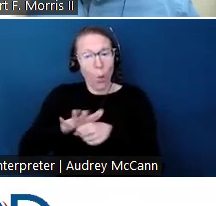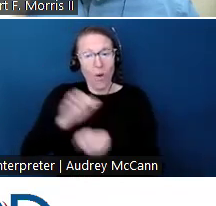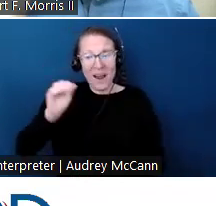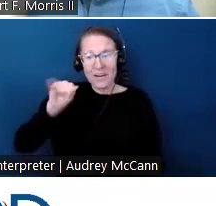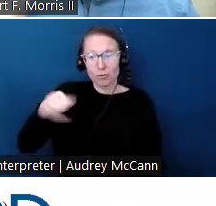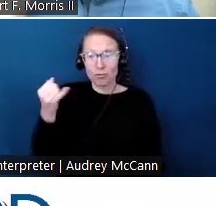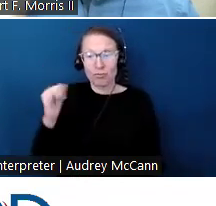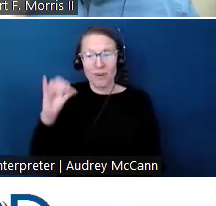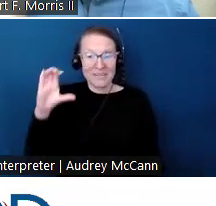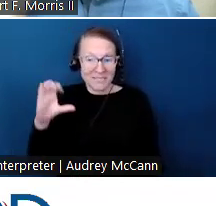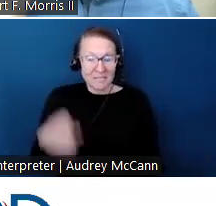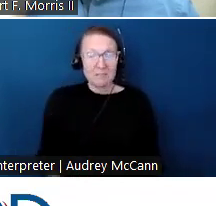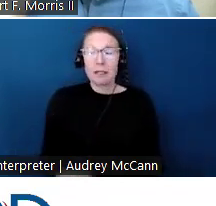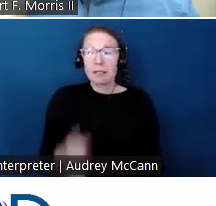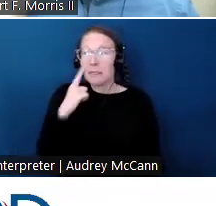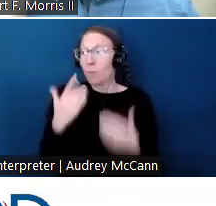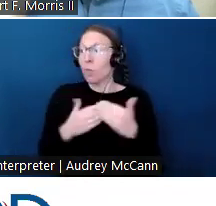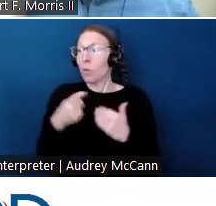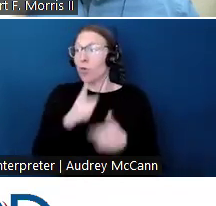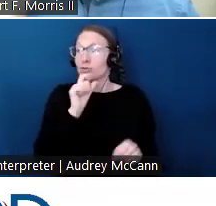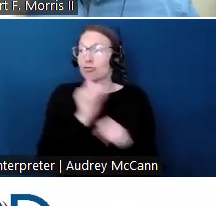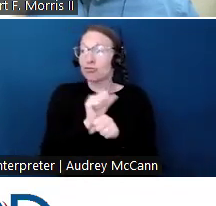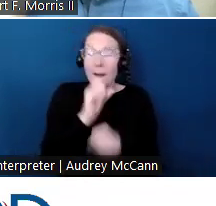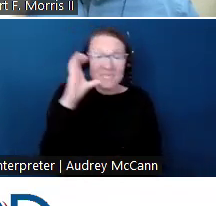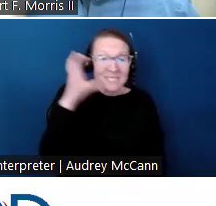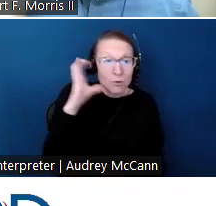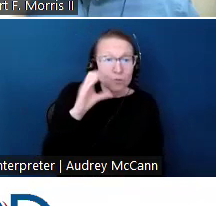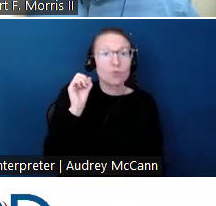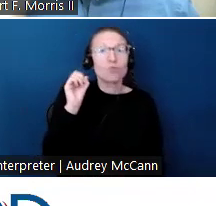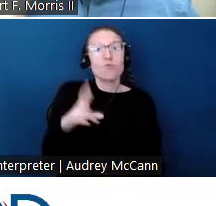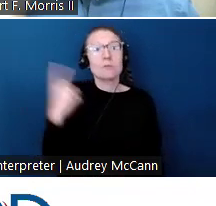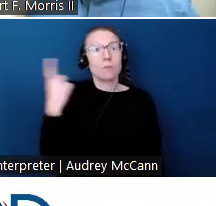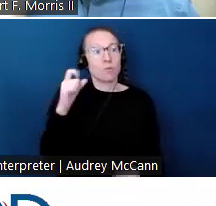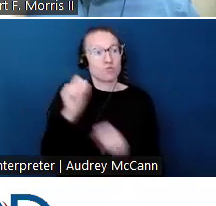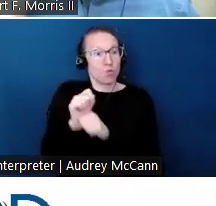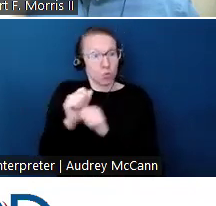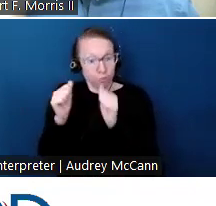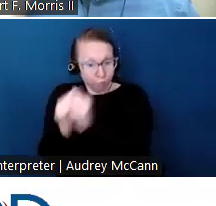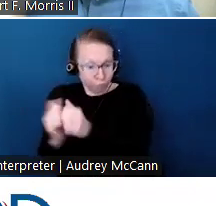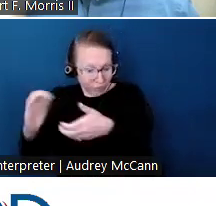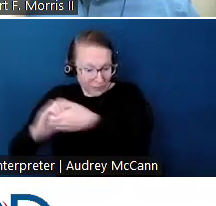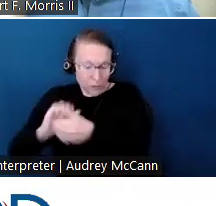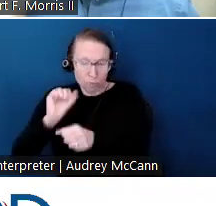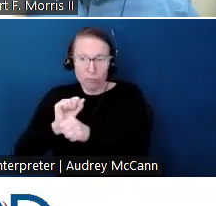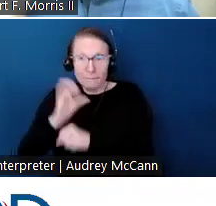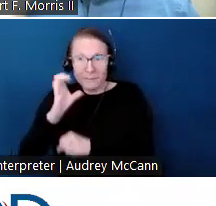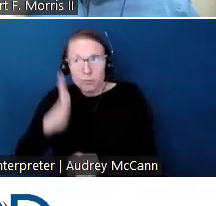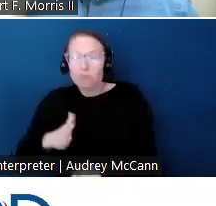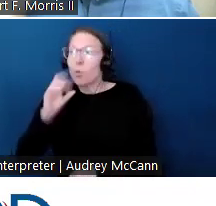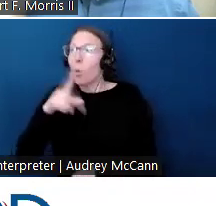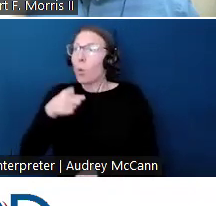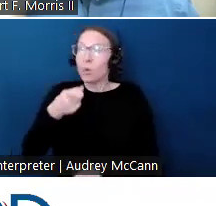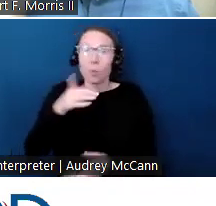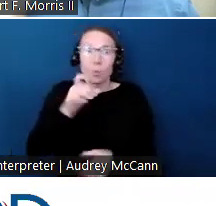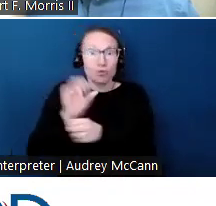whether you are a job seeker, somebody who works, with job seekers, whether you work in schools, if you're a business owner, I think